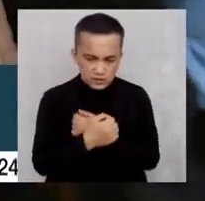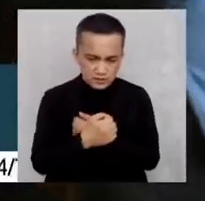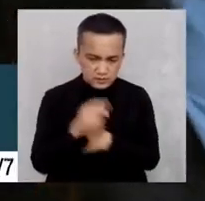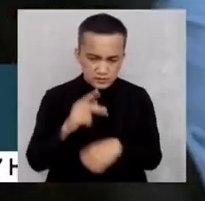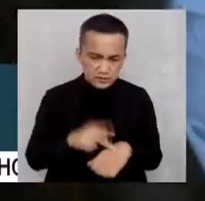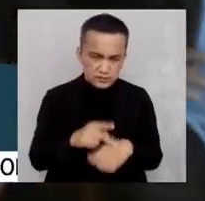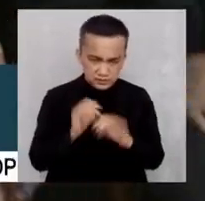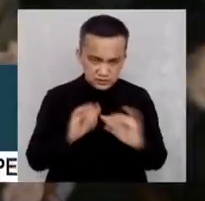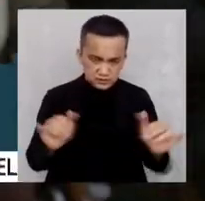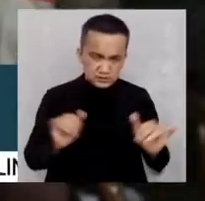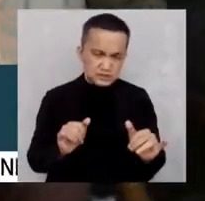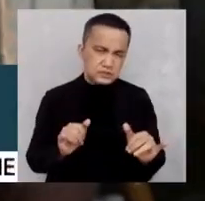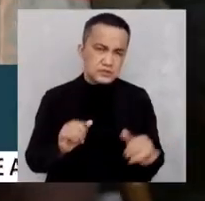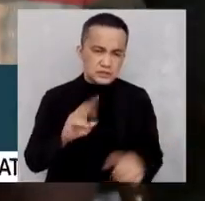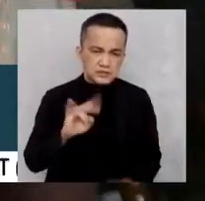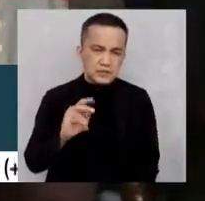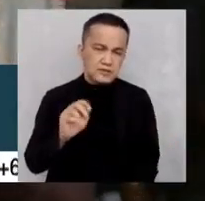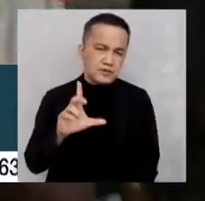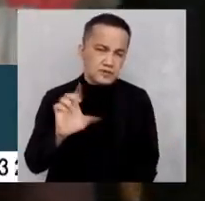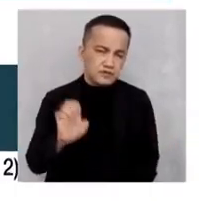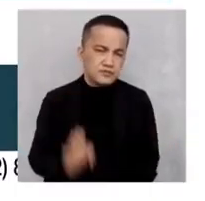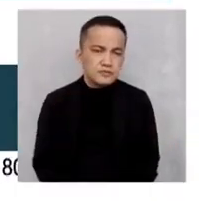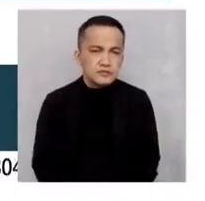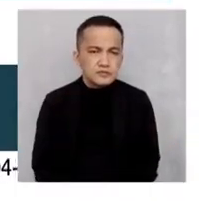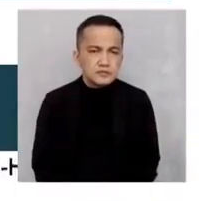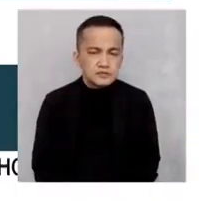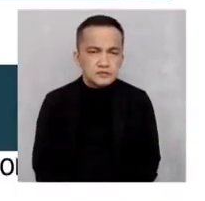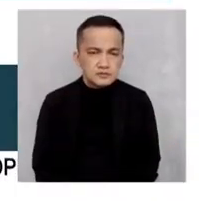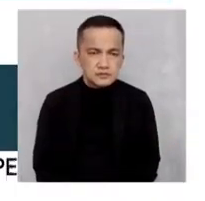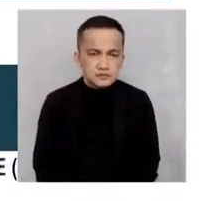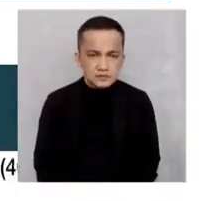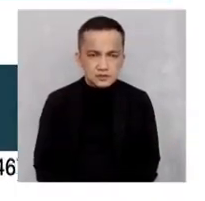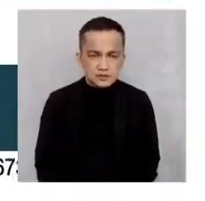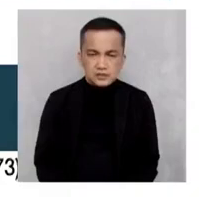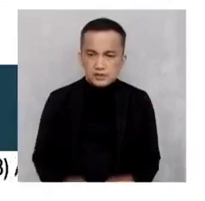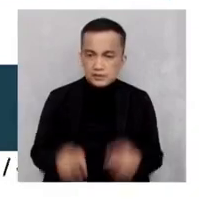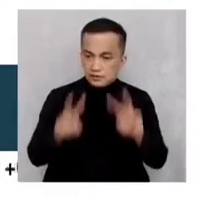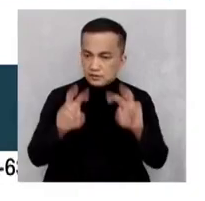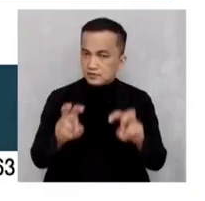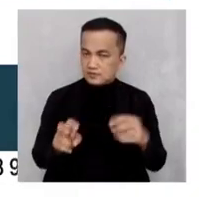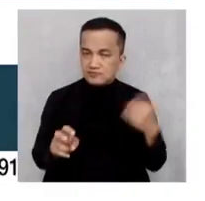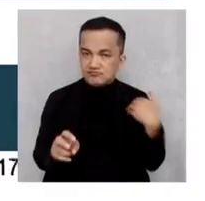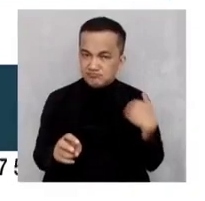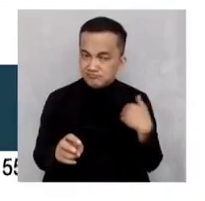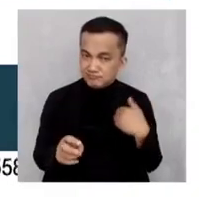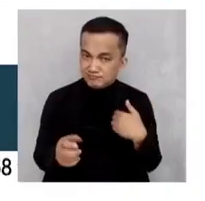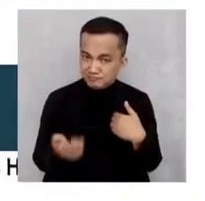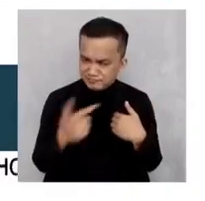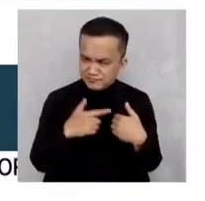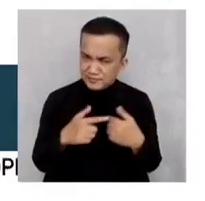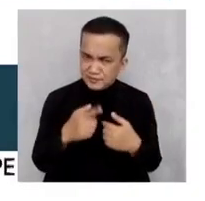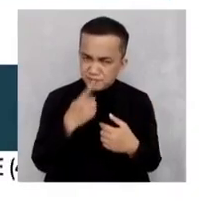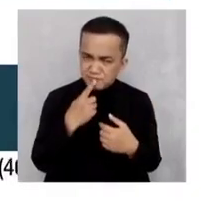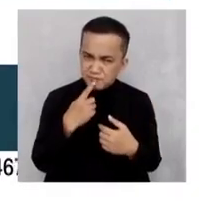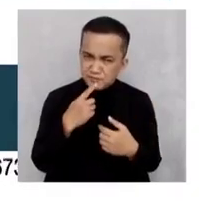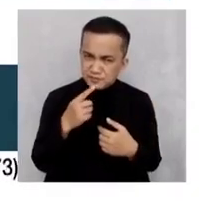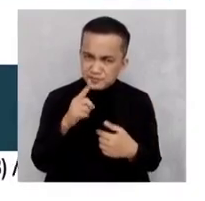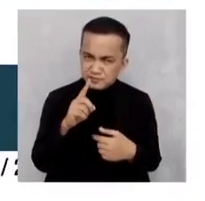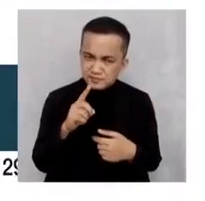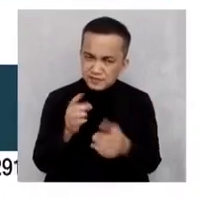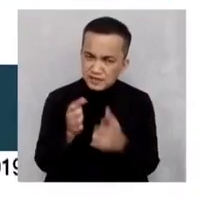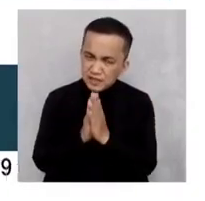still viable. Mm-hmm. Going back to the investigation that has not happened yet, Madam Senator, that's also one of the questions being